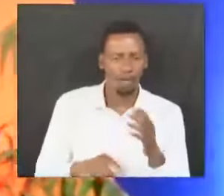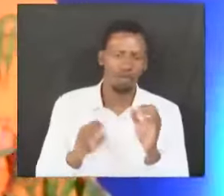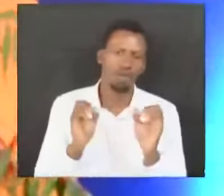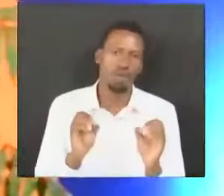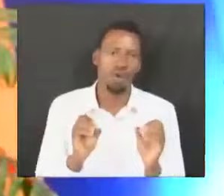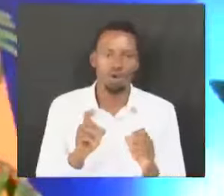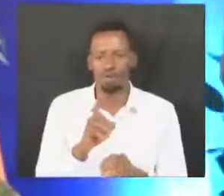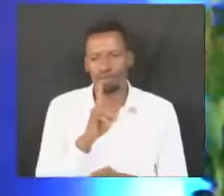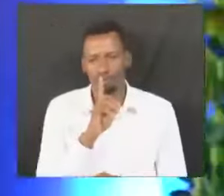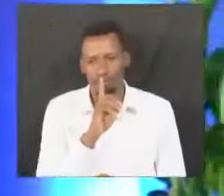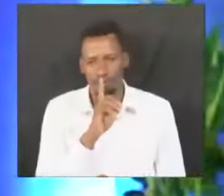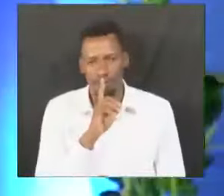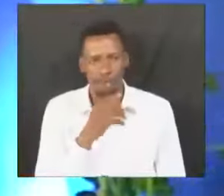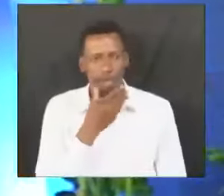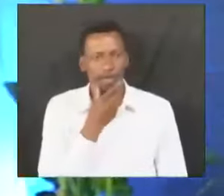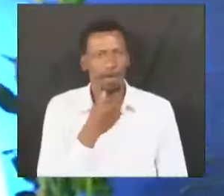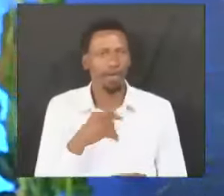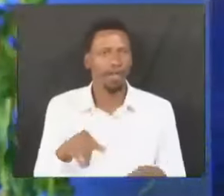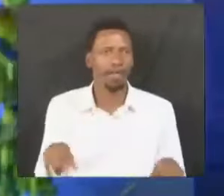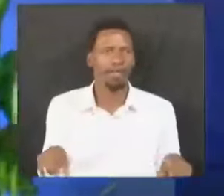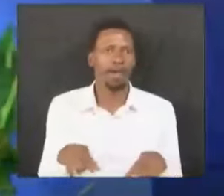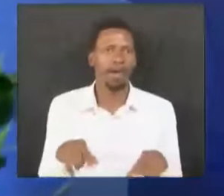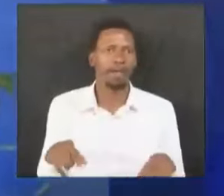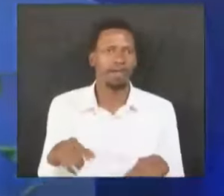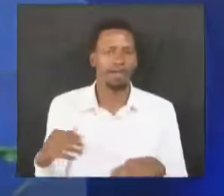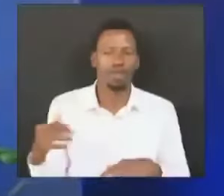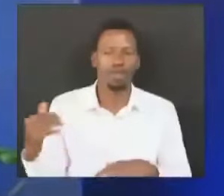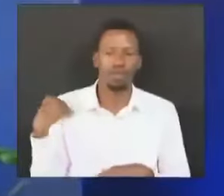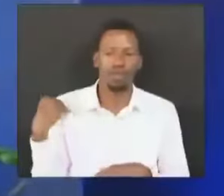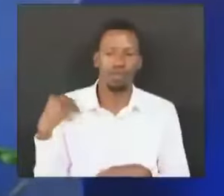He was afraid to awaken his child.